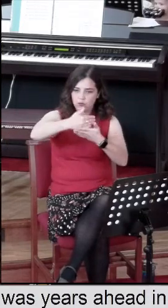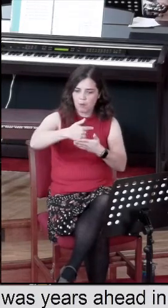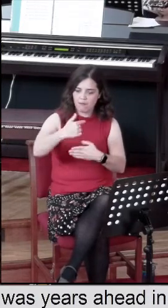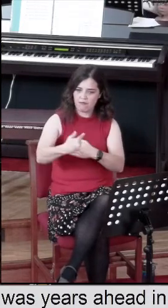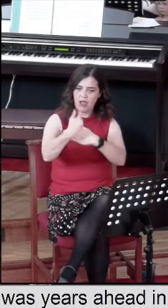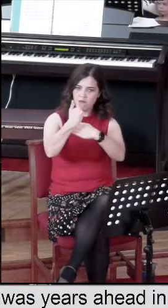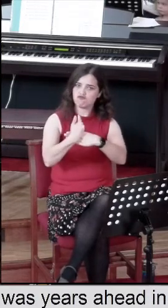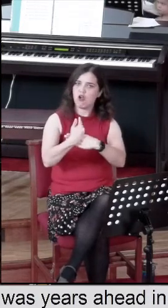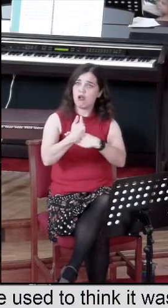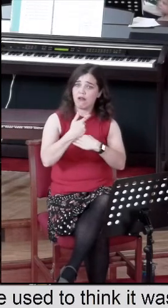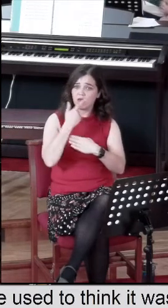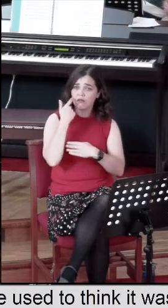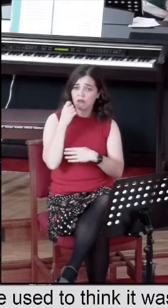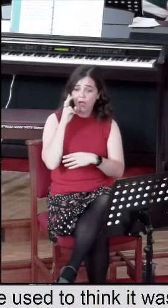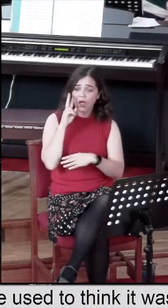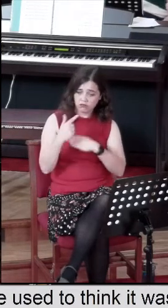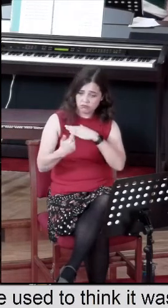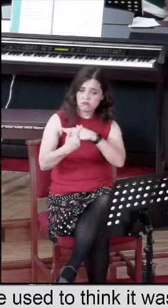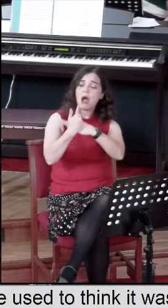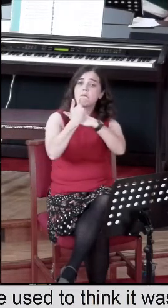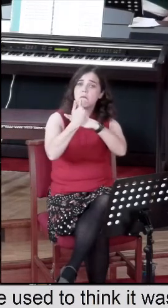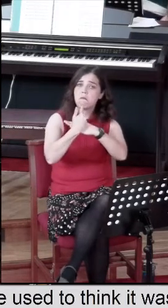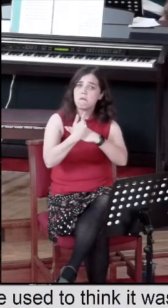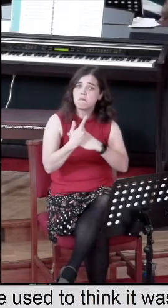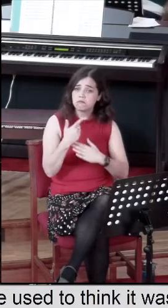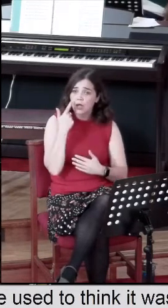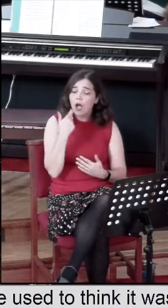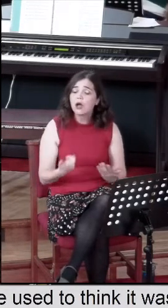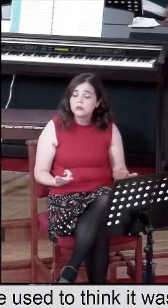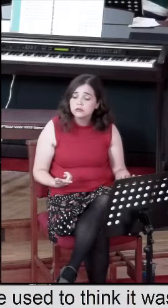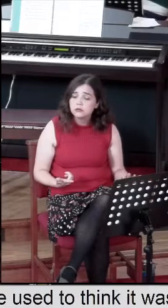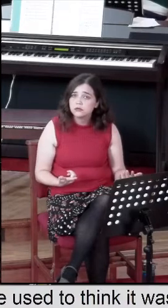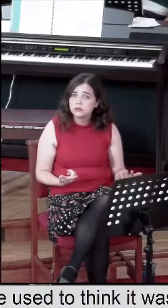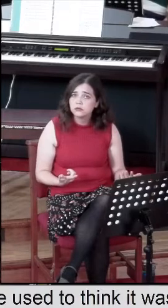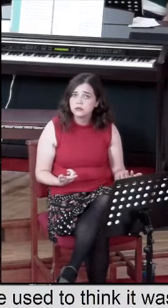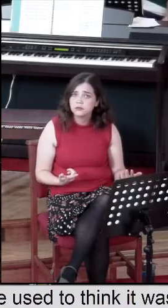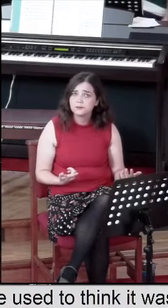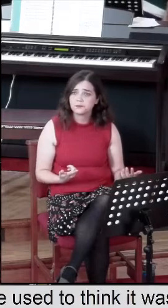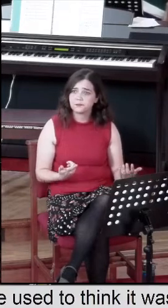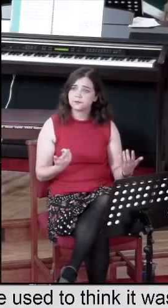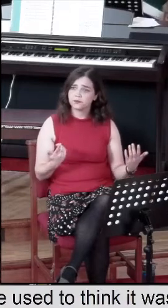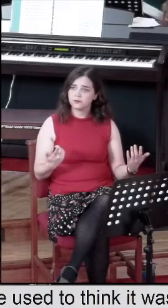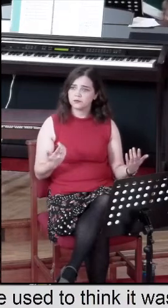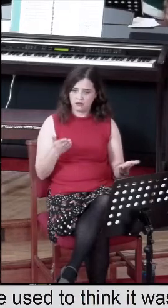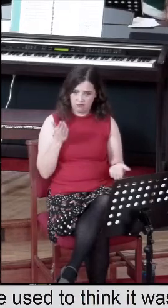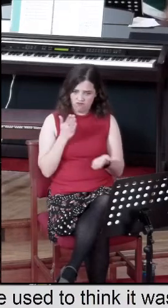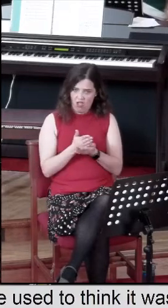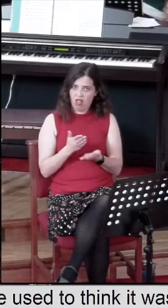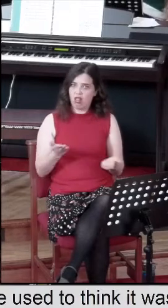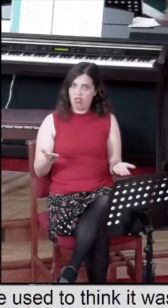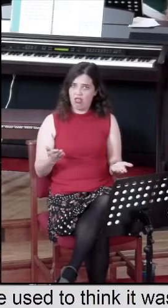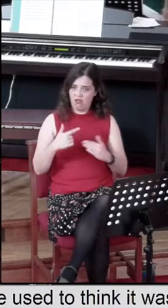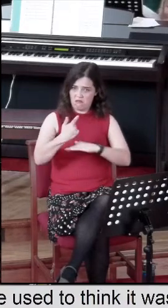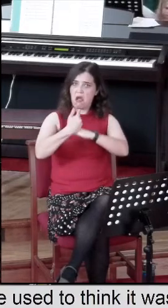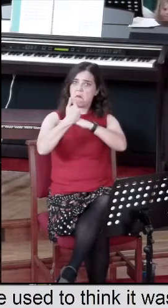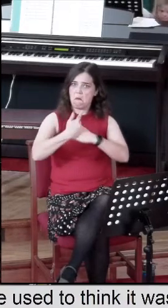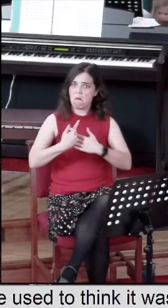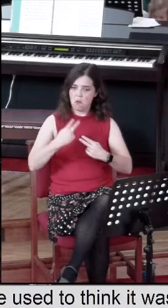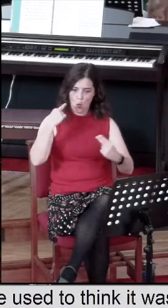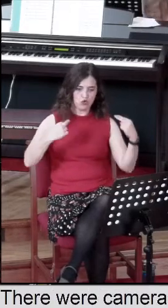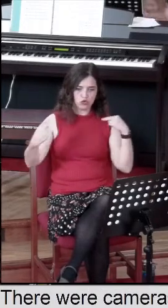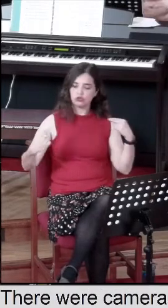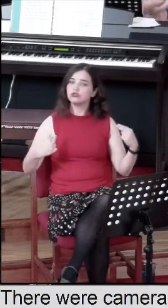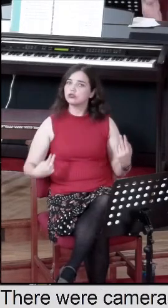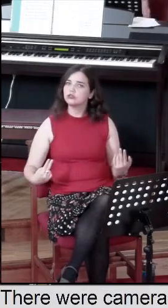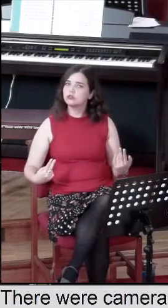careful, somebody's looking through your webcam into you, wherever you might be. And that's a great reality. So although it seemed an